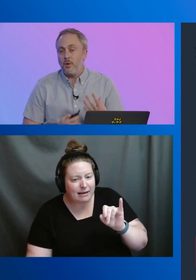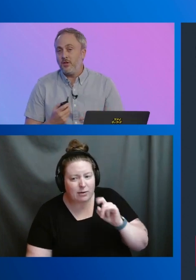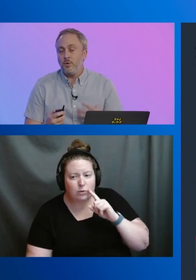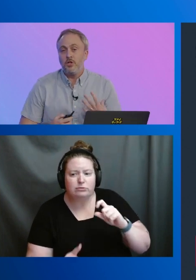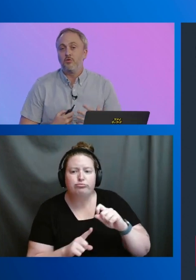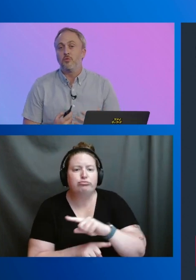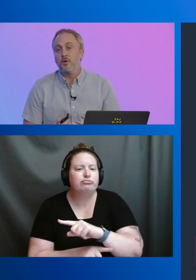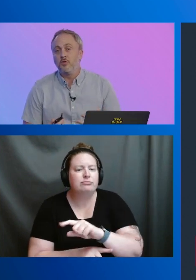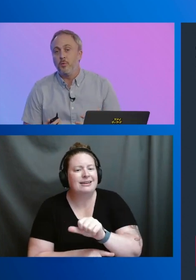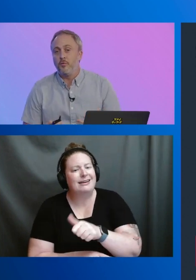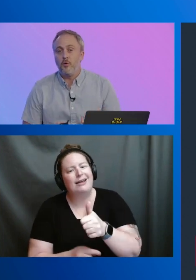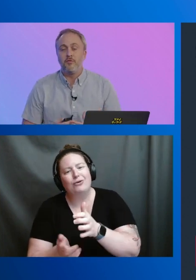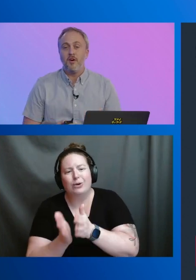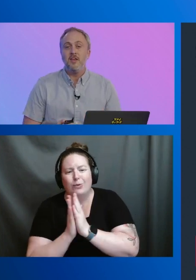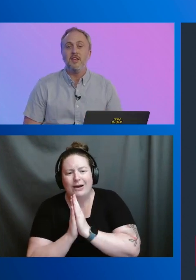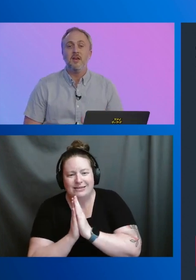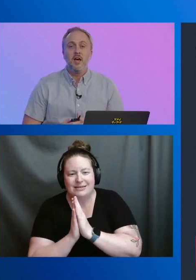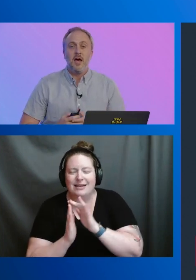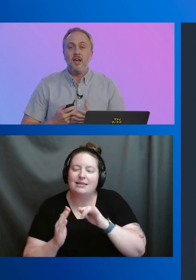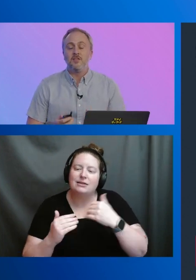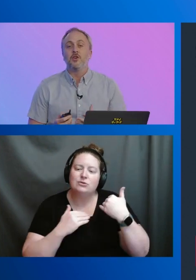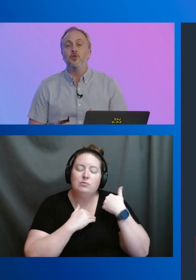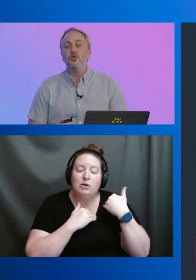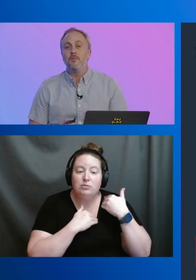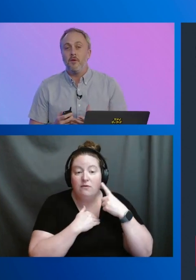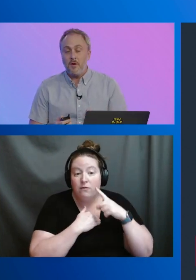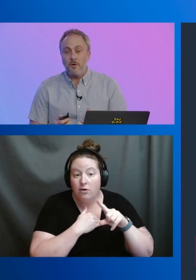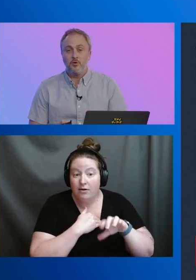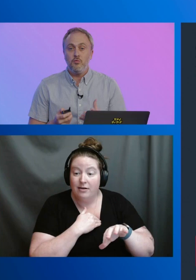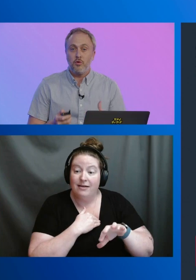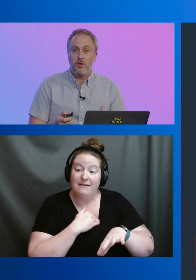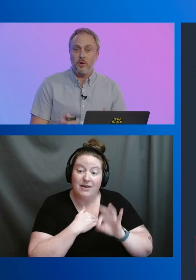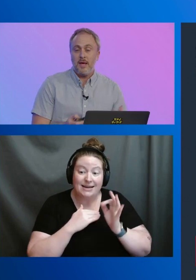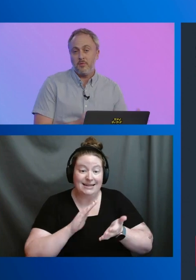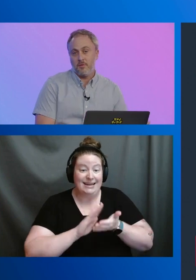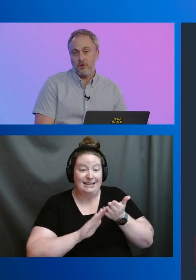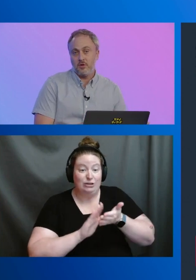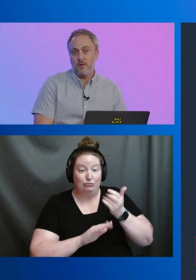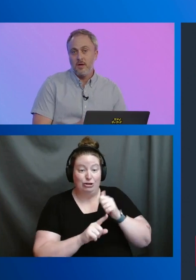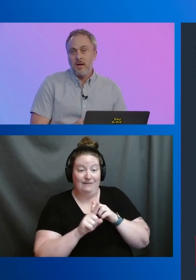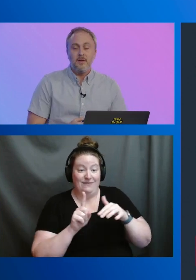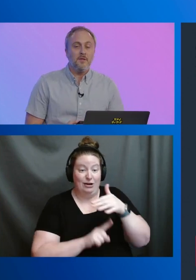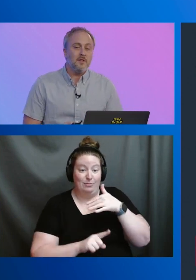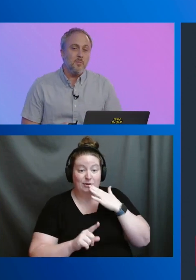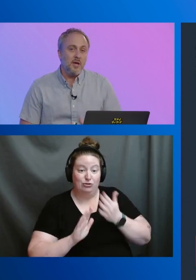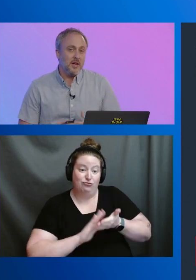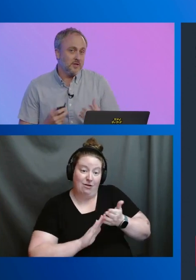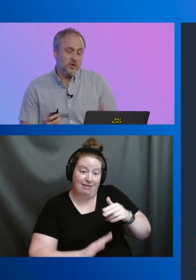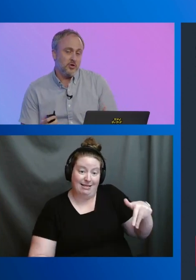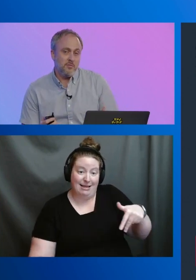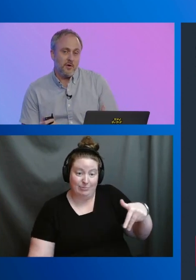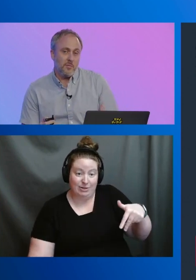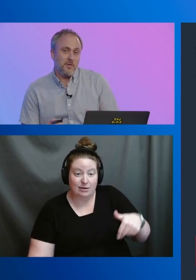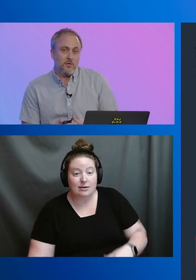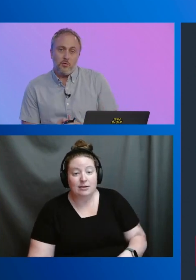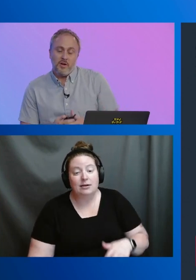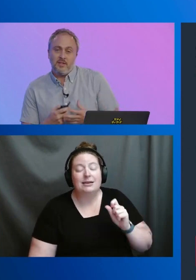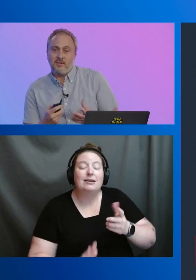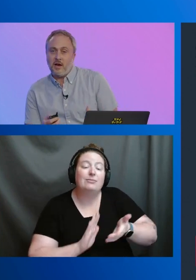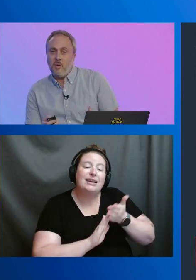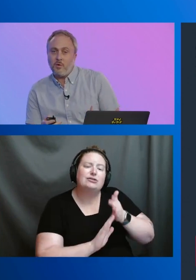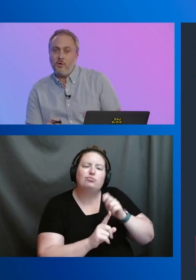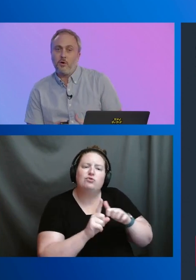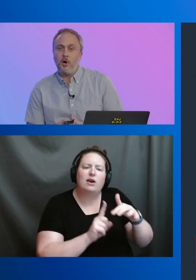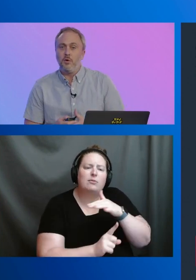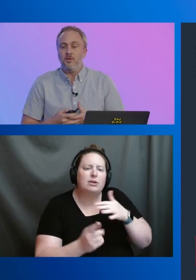another request, which is responsible for finding an execution environment to run your Lambda function. Now, this can be an execution environment that's already